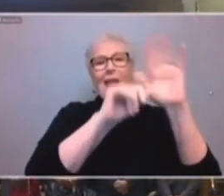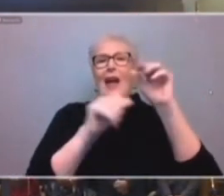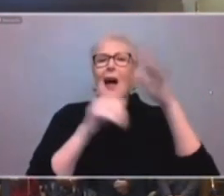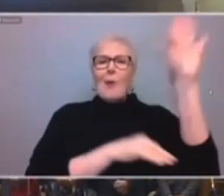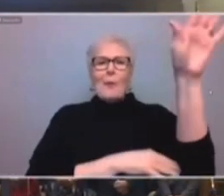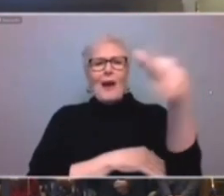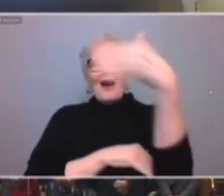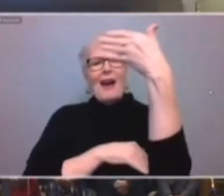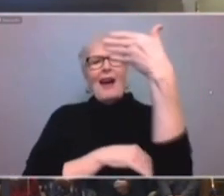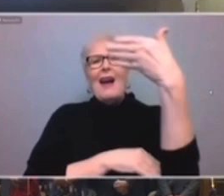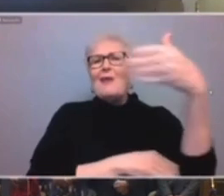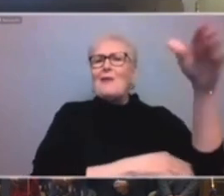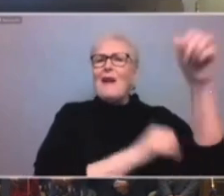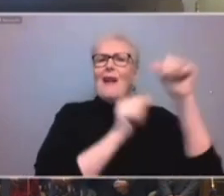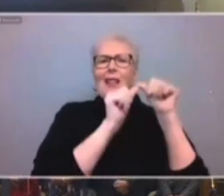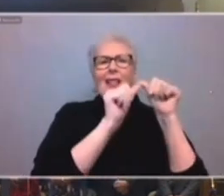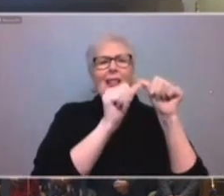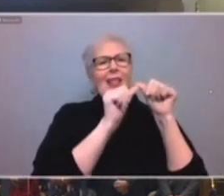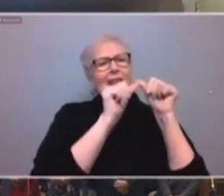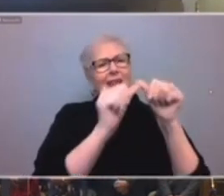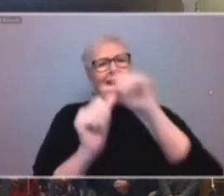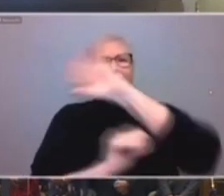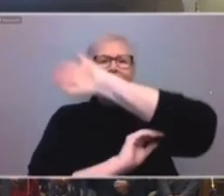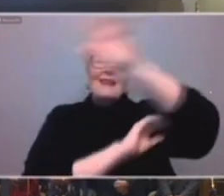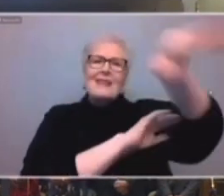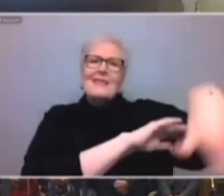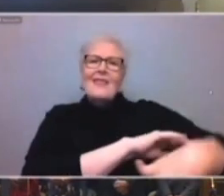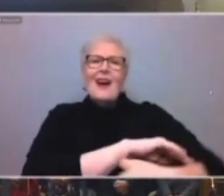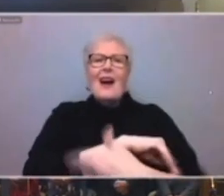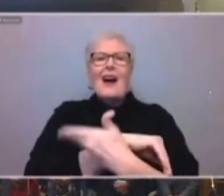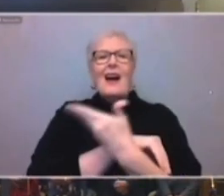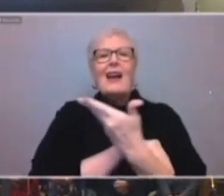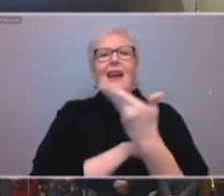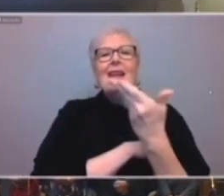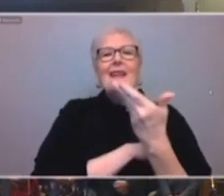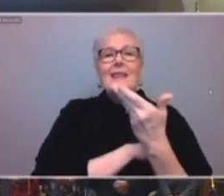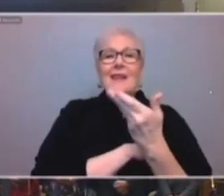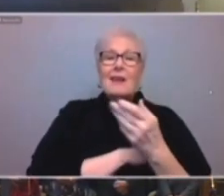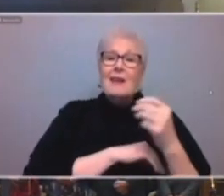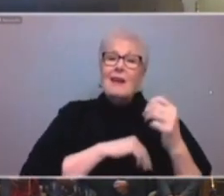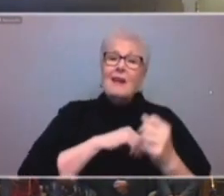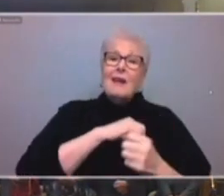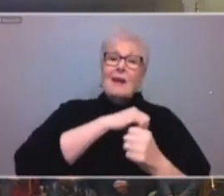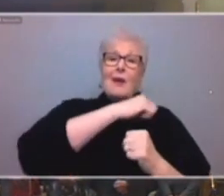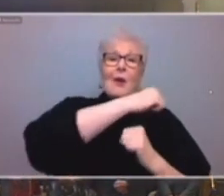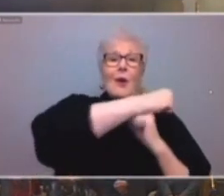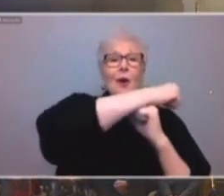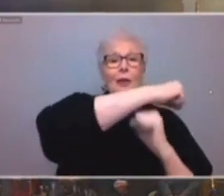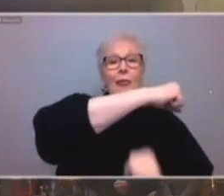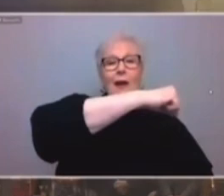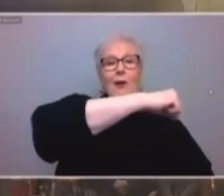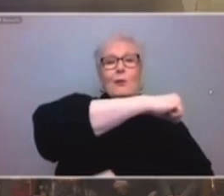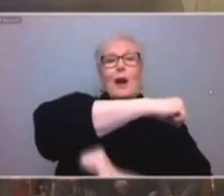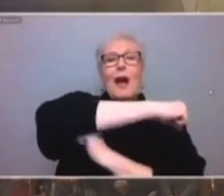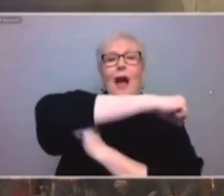perilous fight O'er the